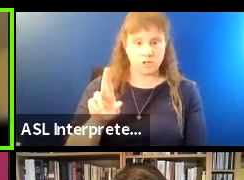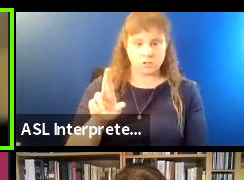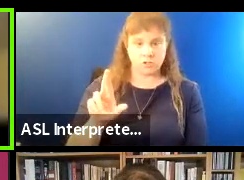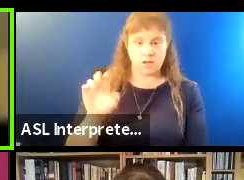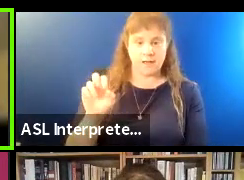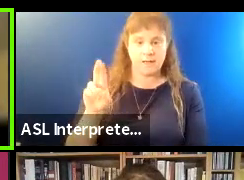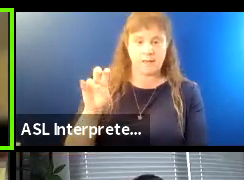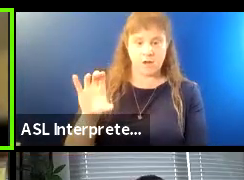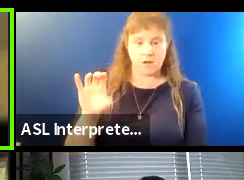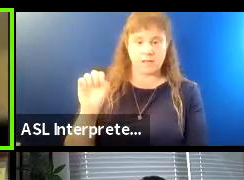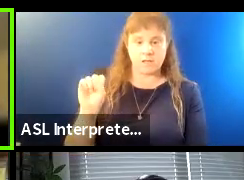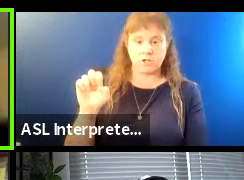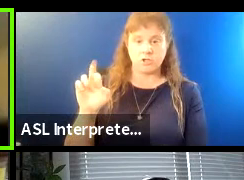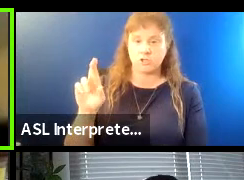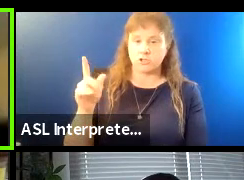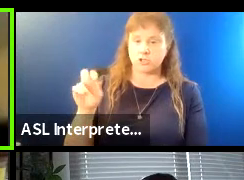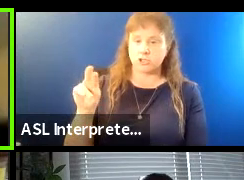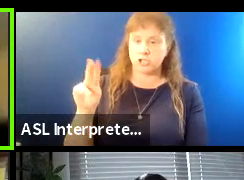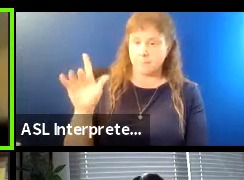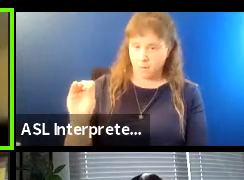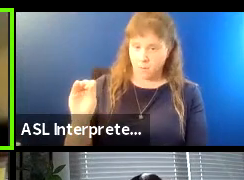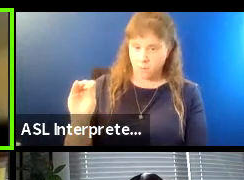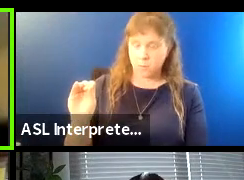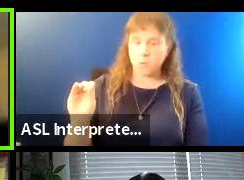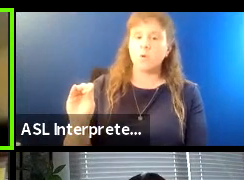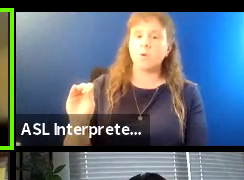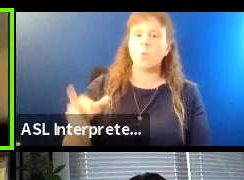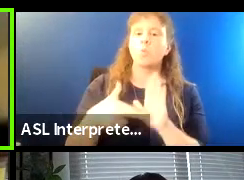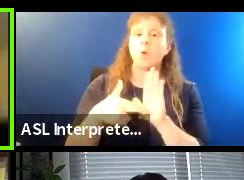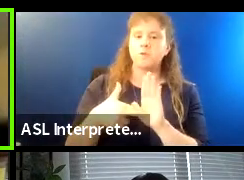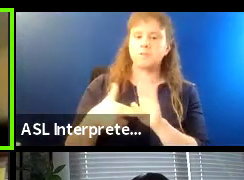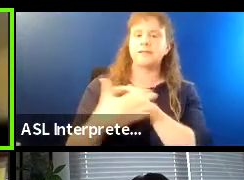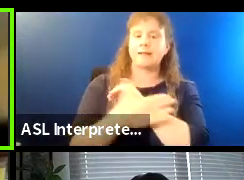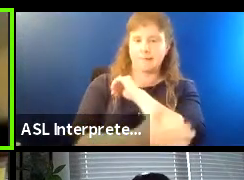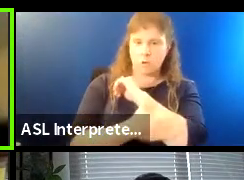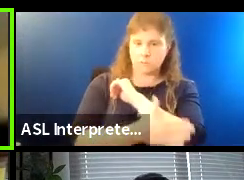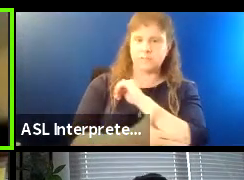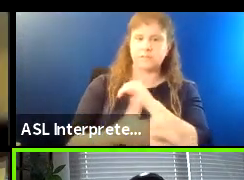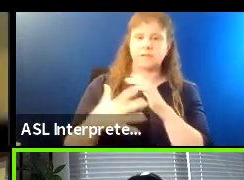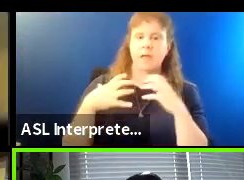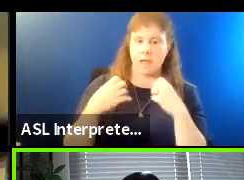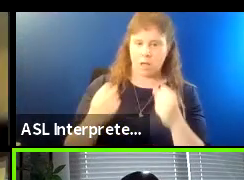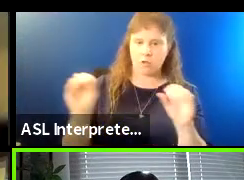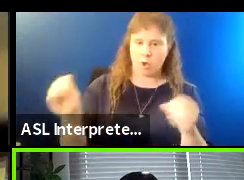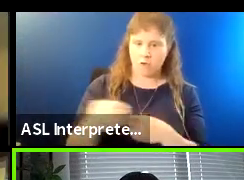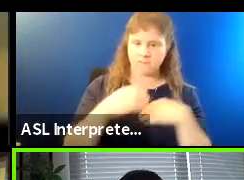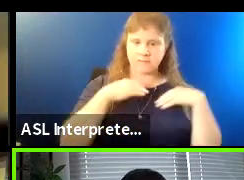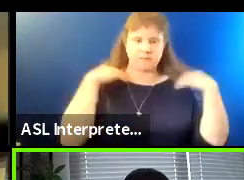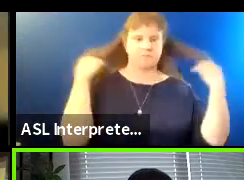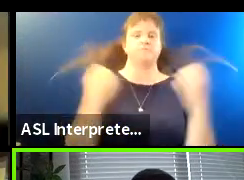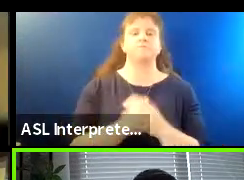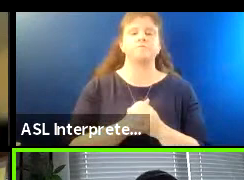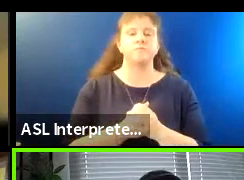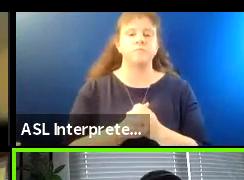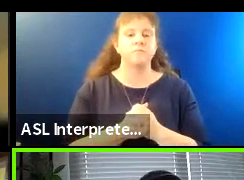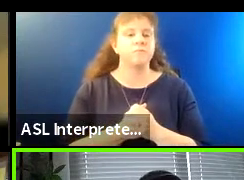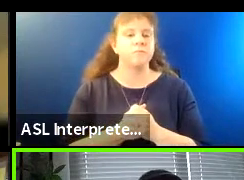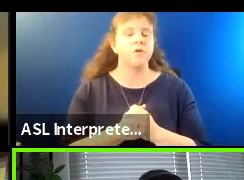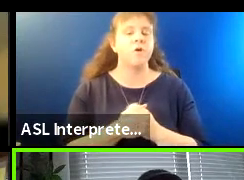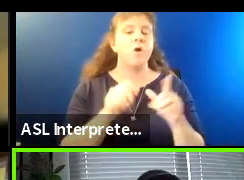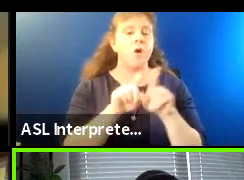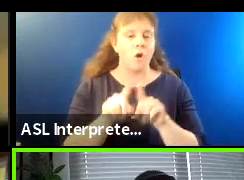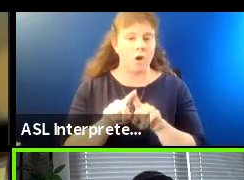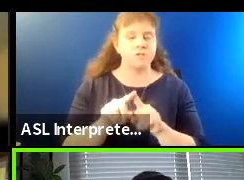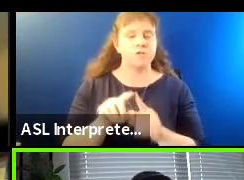Mariposa County, representing the county local health officers. Eric. as well representing CHIAC, the